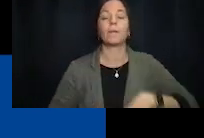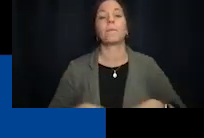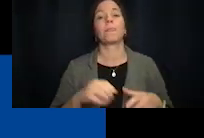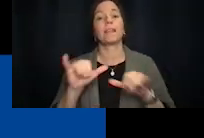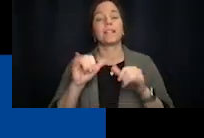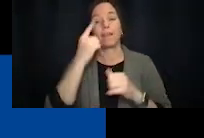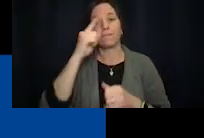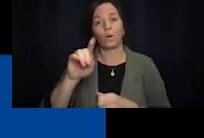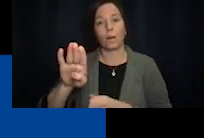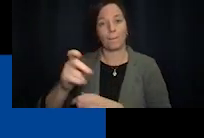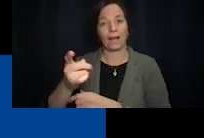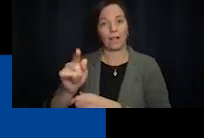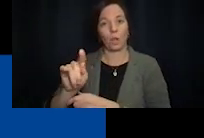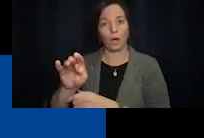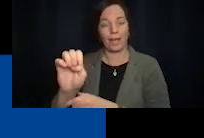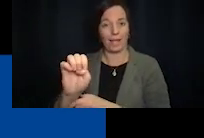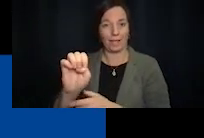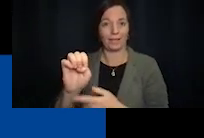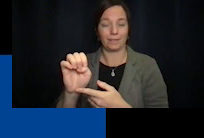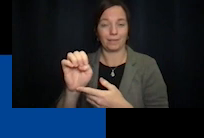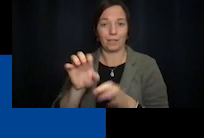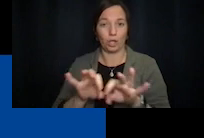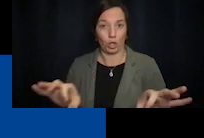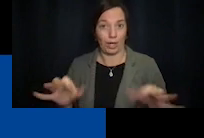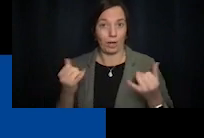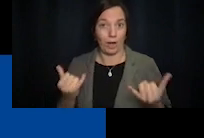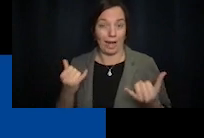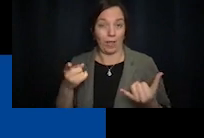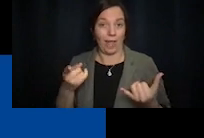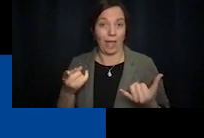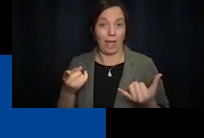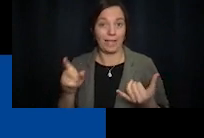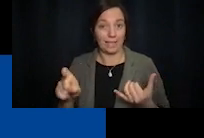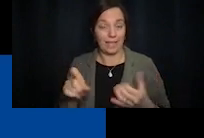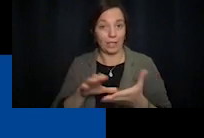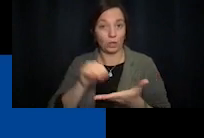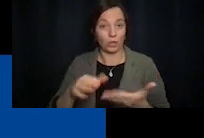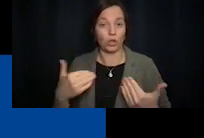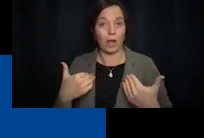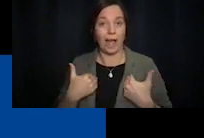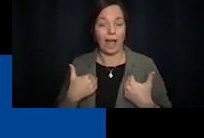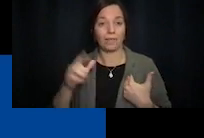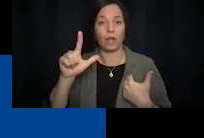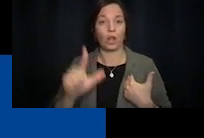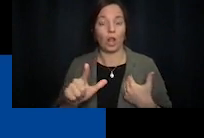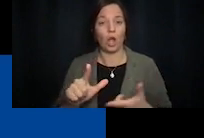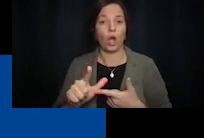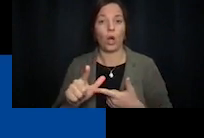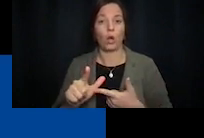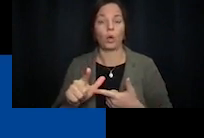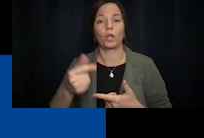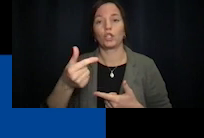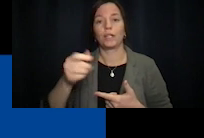with our baccalaureate degrees, that they currently need students to have lower division GE prep of IGETSE